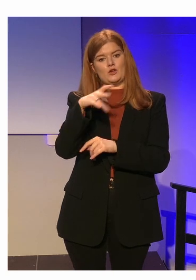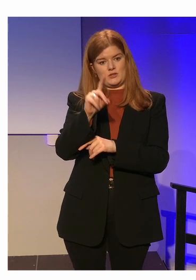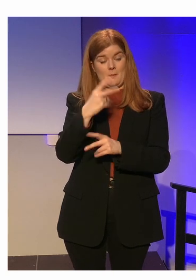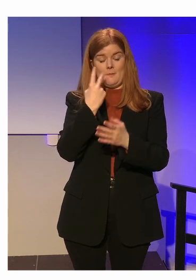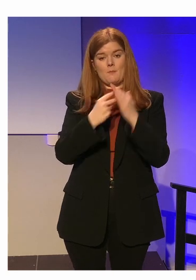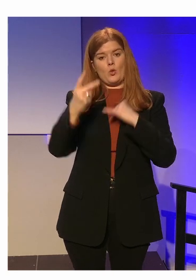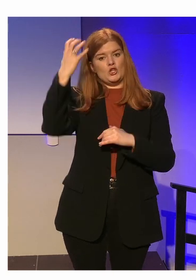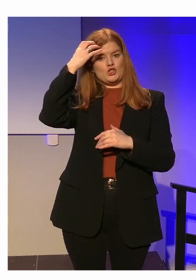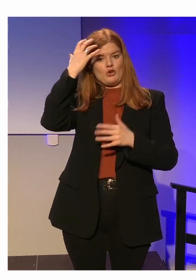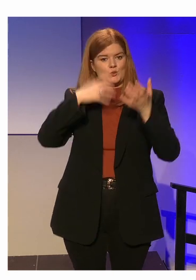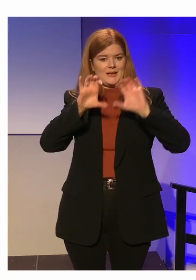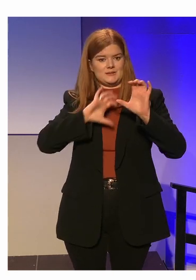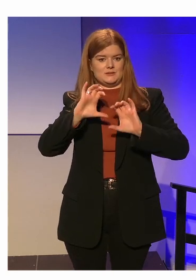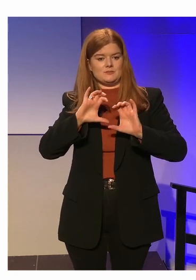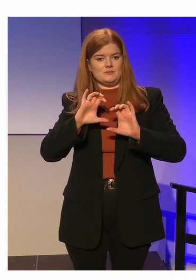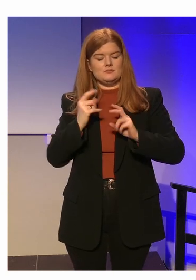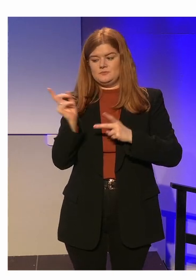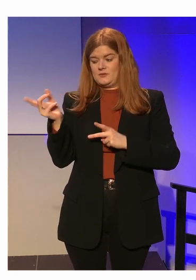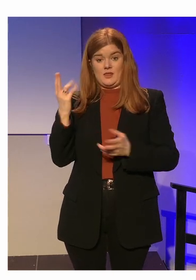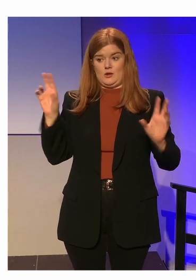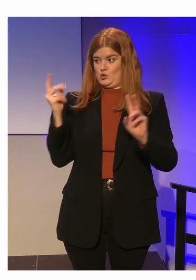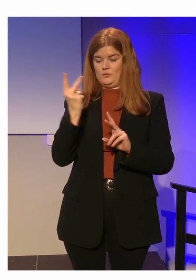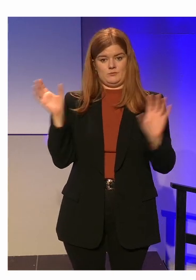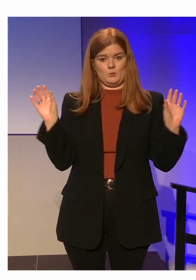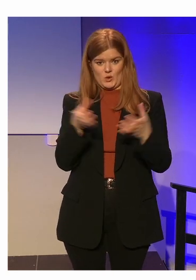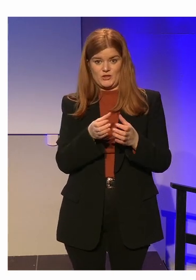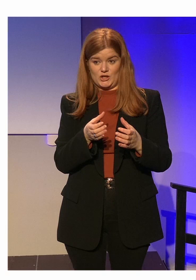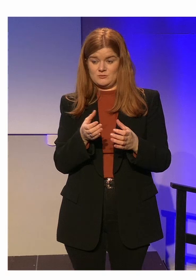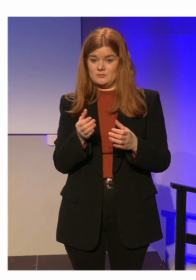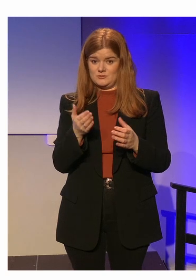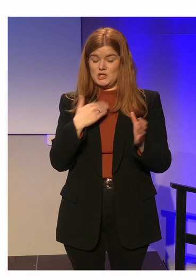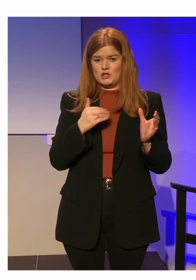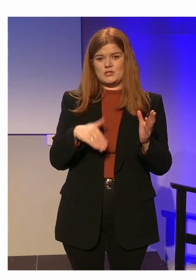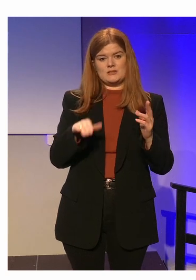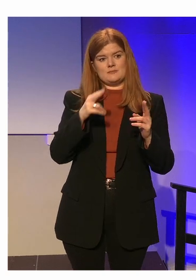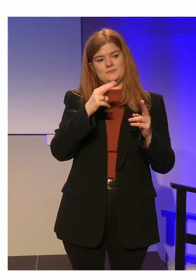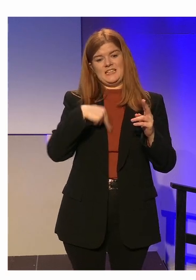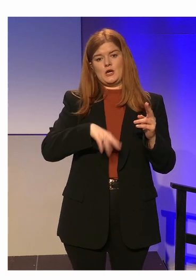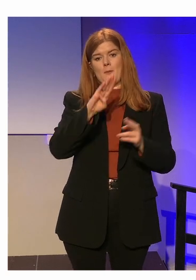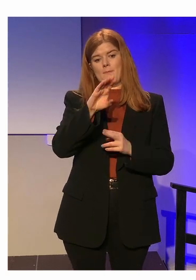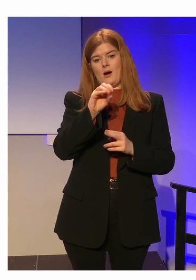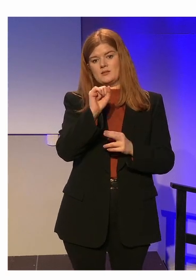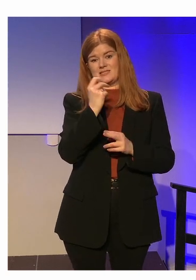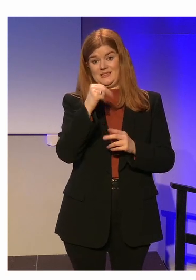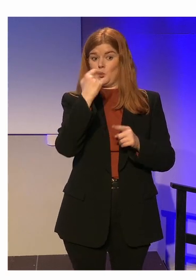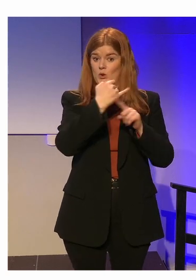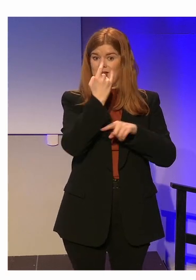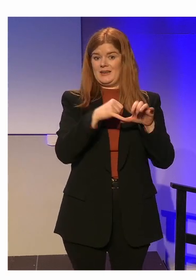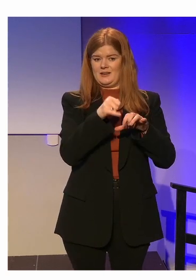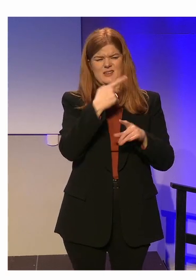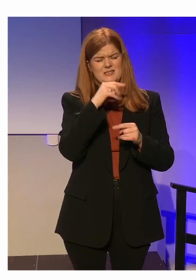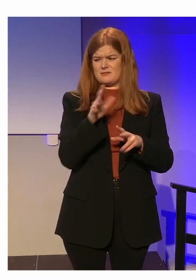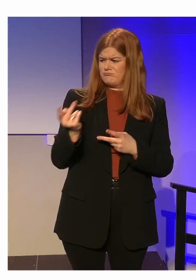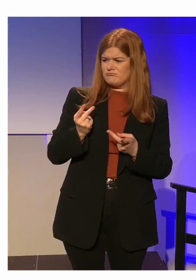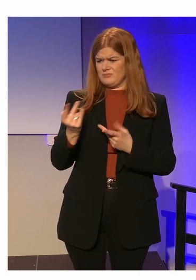are neuroscientists. And they came together just outside of Boston, in a clinic, actually, and they said, we